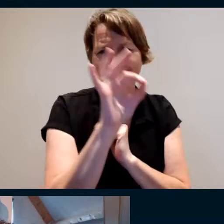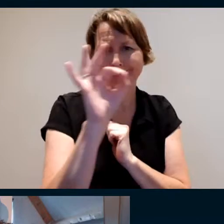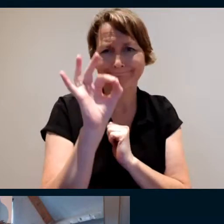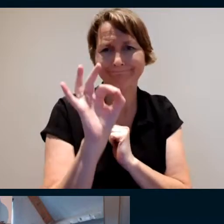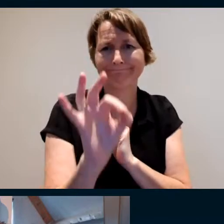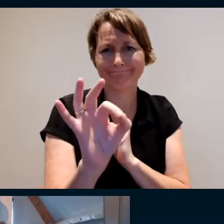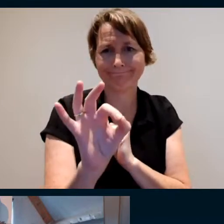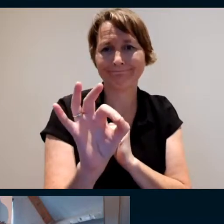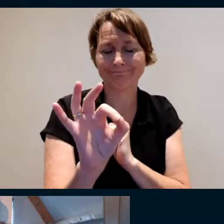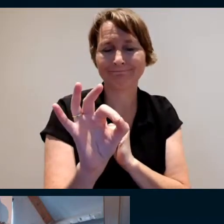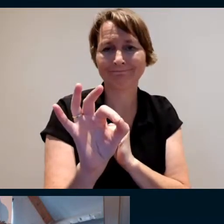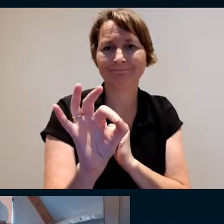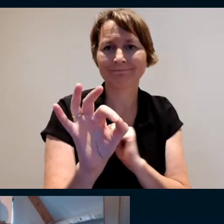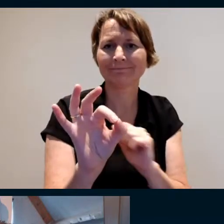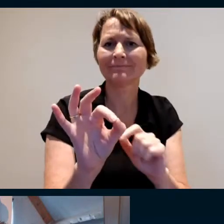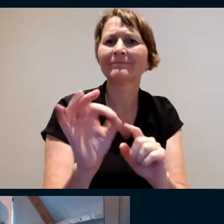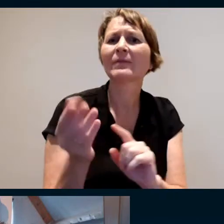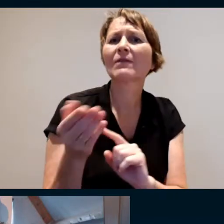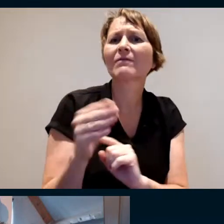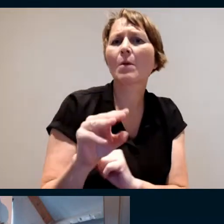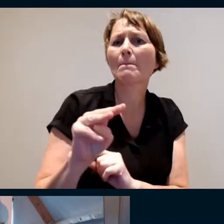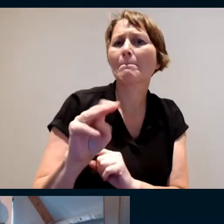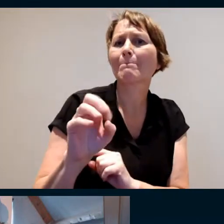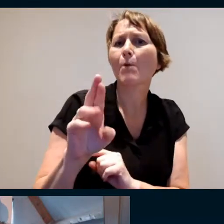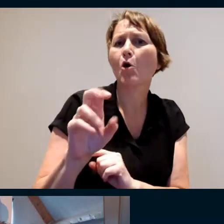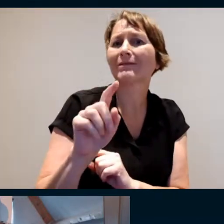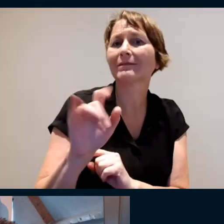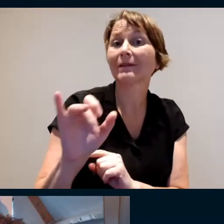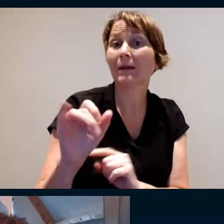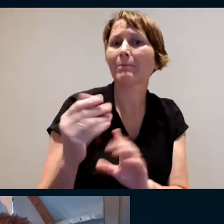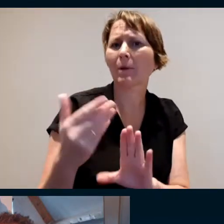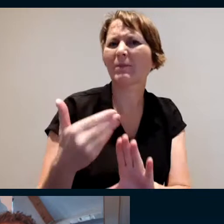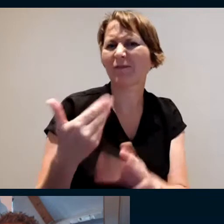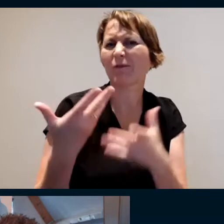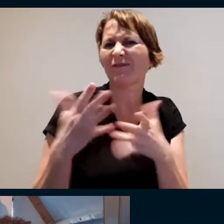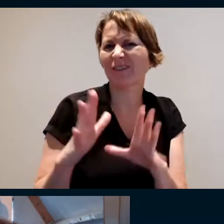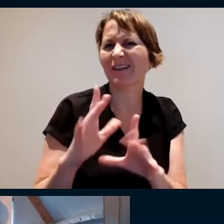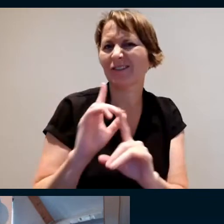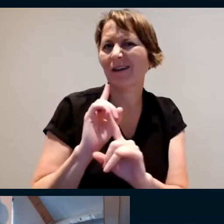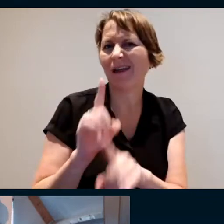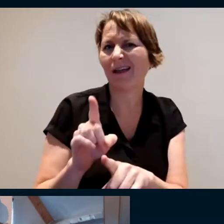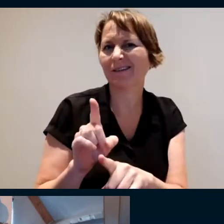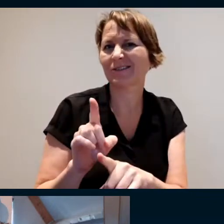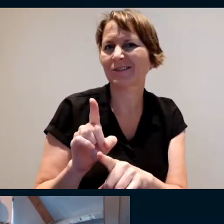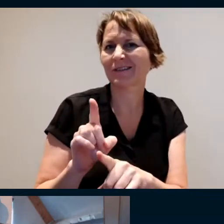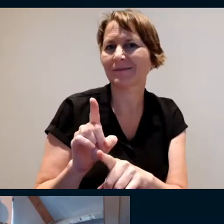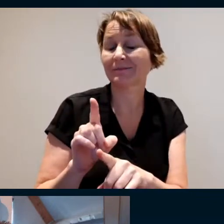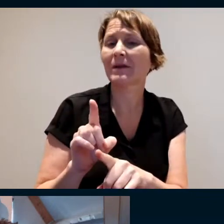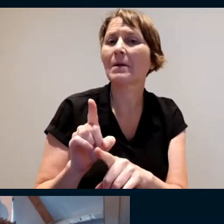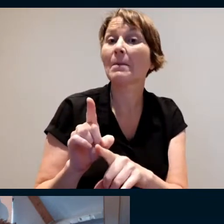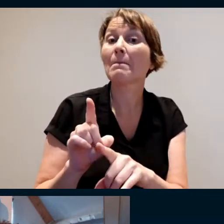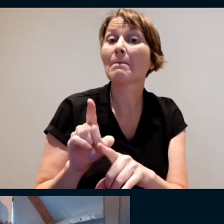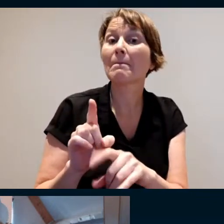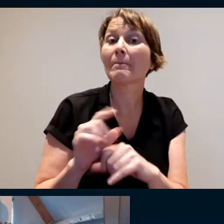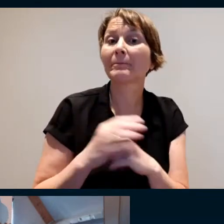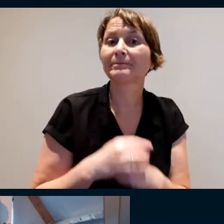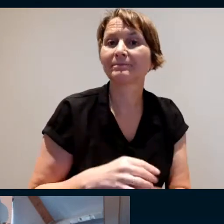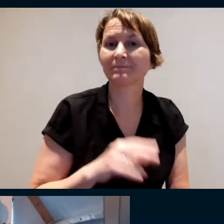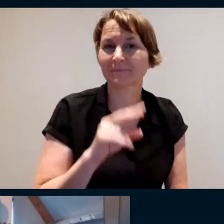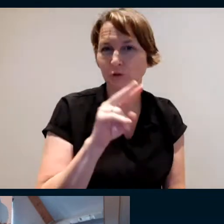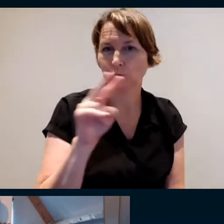you already answered it in the session. But does Qt handle dependencies that are not managed in a solution